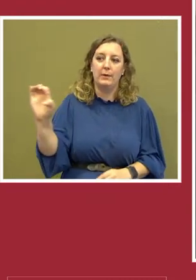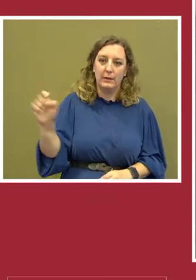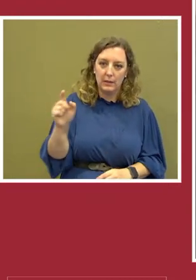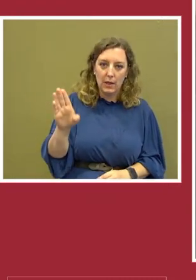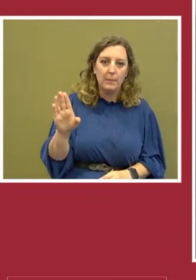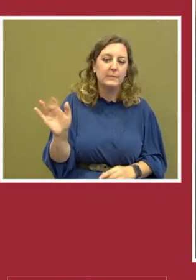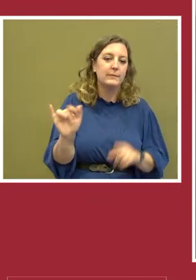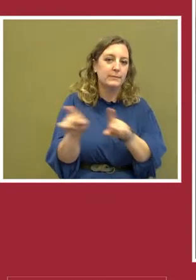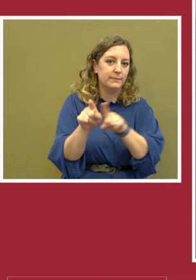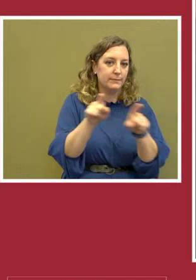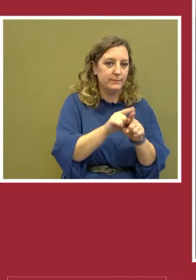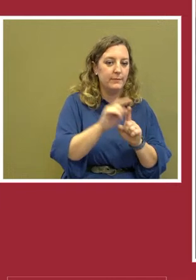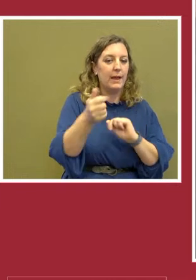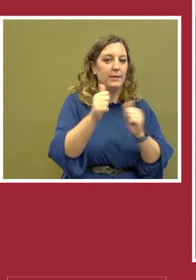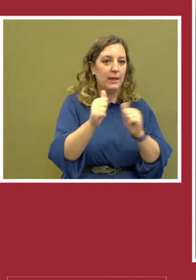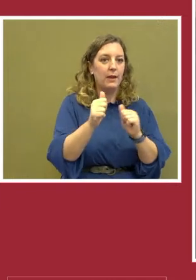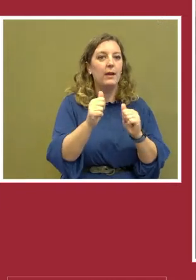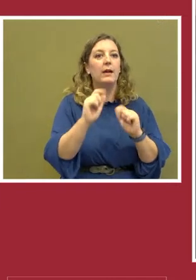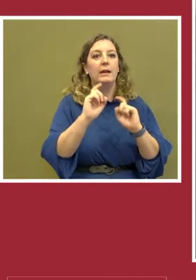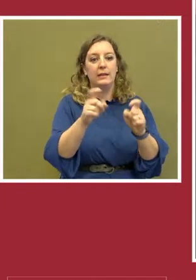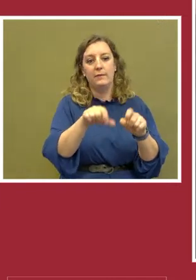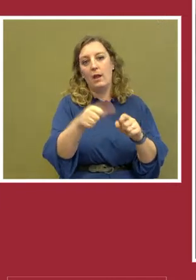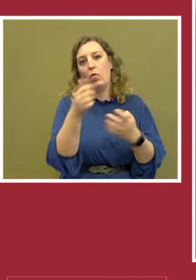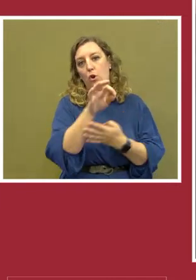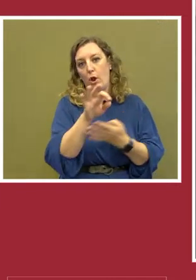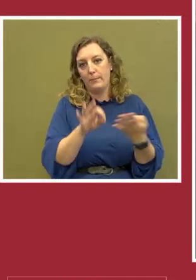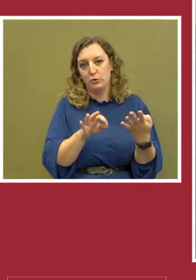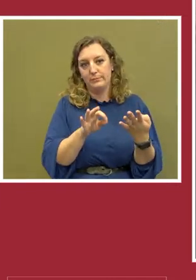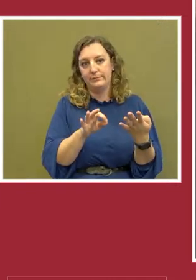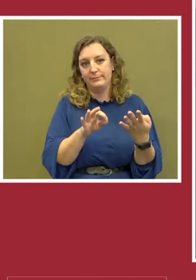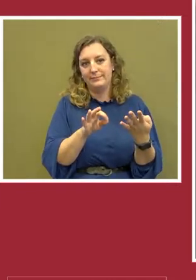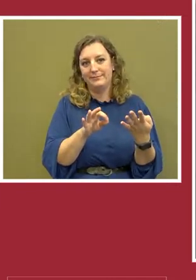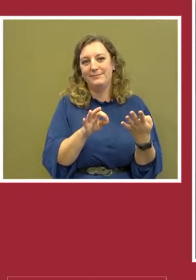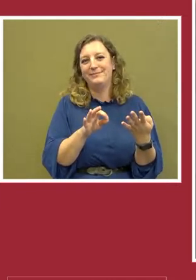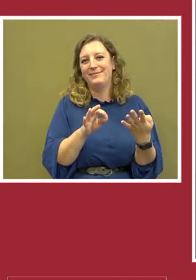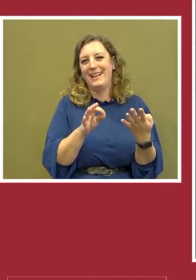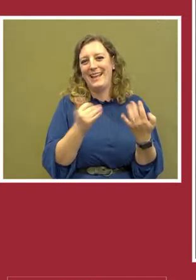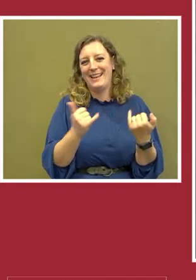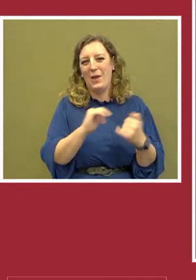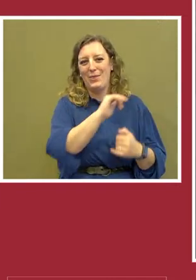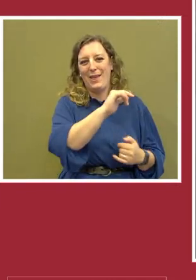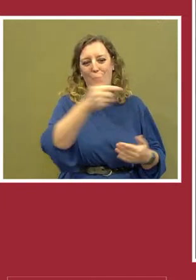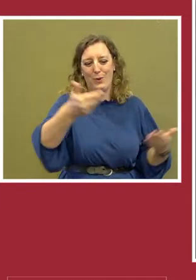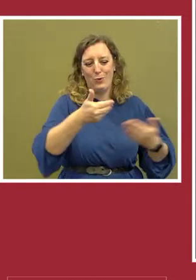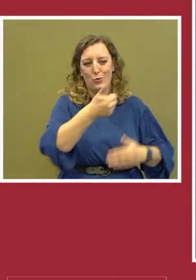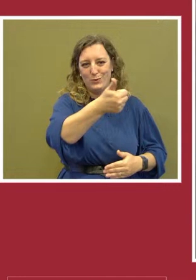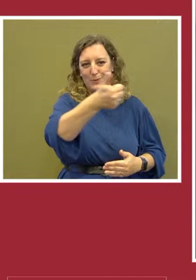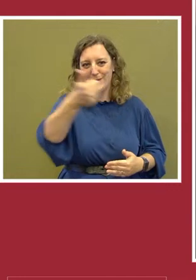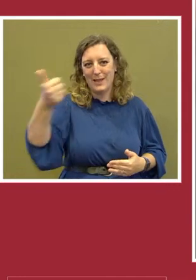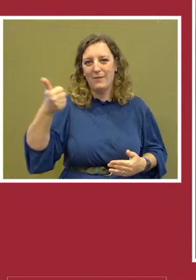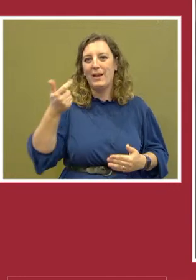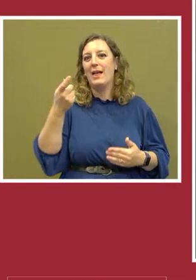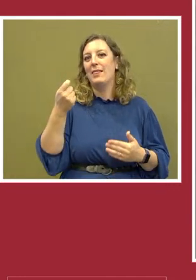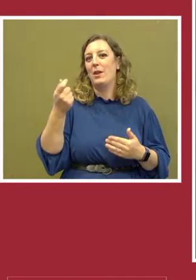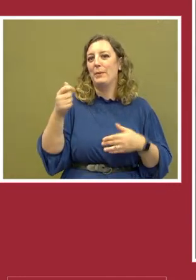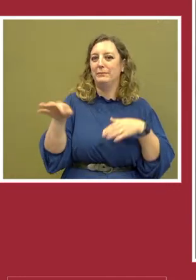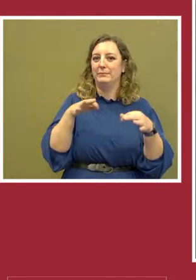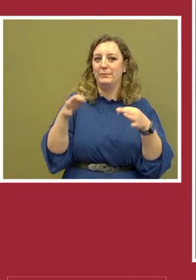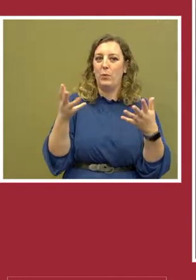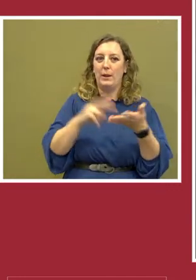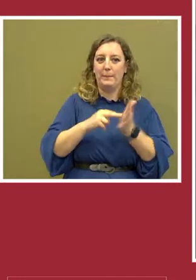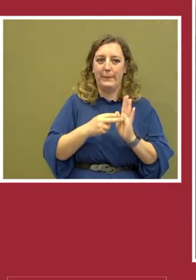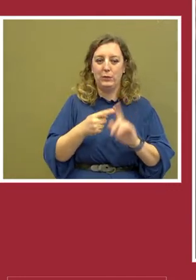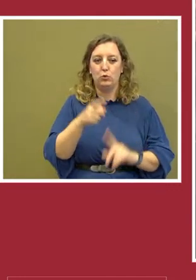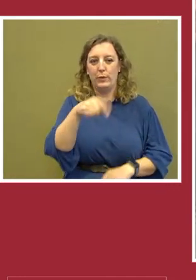and giving these kids another option. I will let them introduce themselves and give you a little chat about what it means to